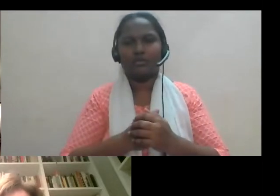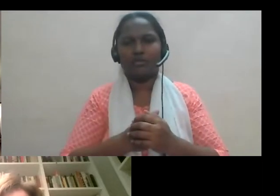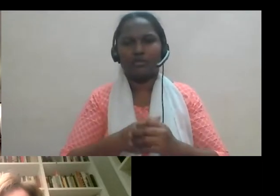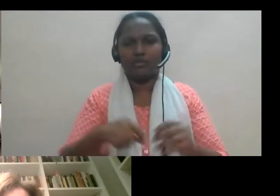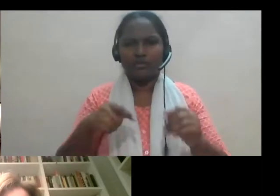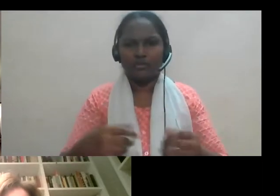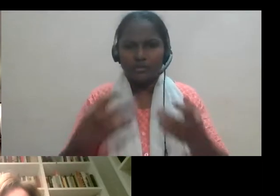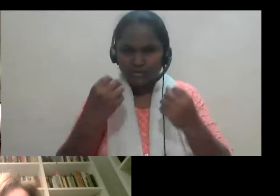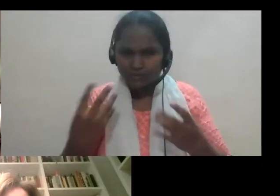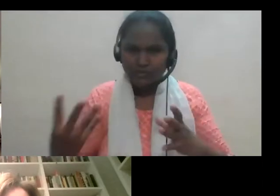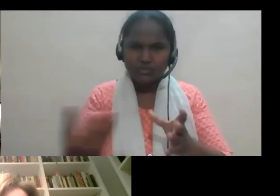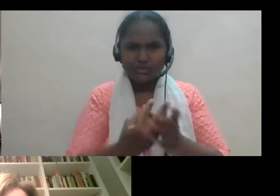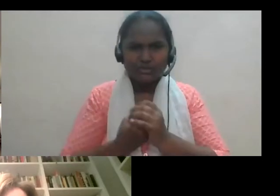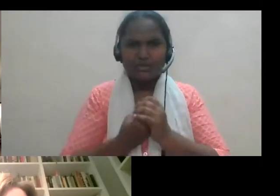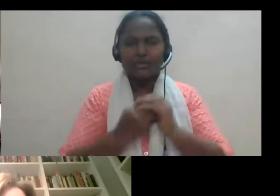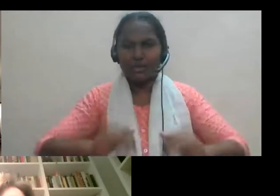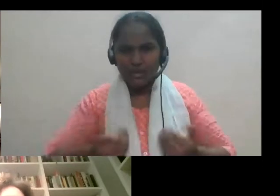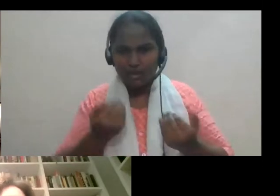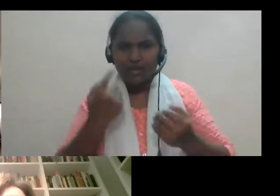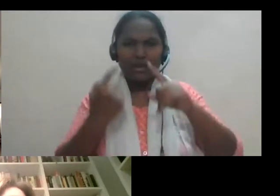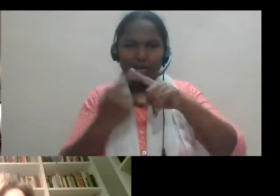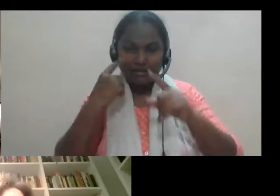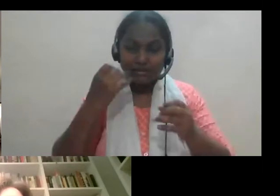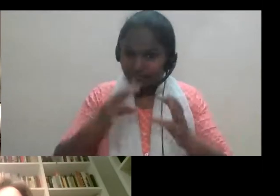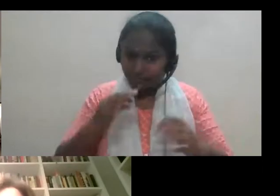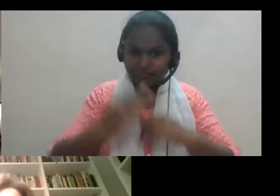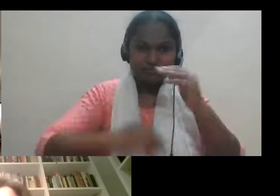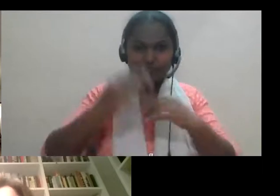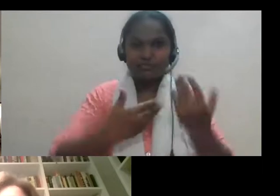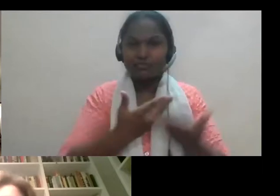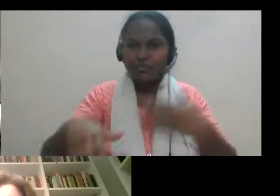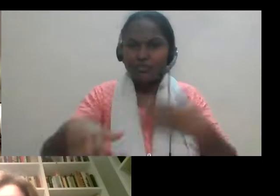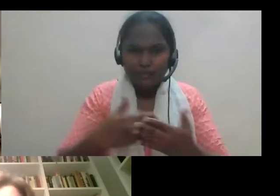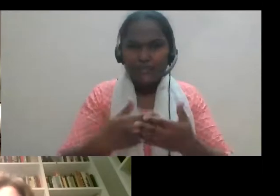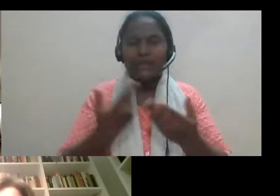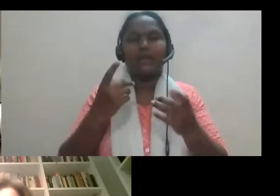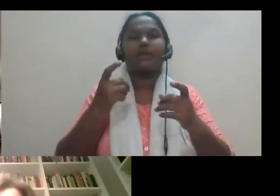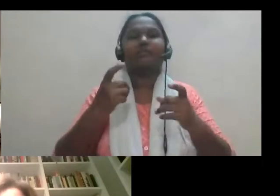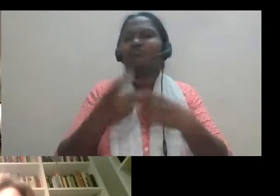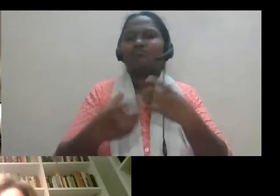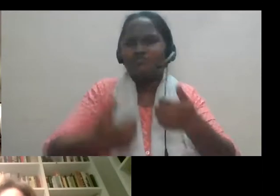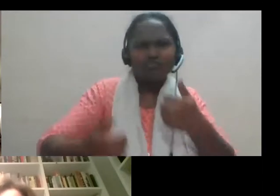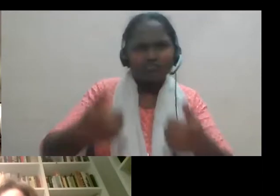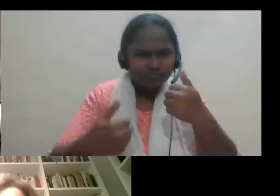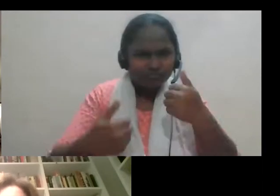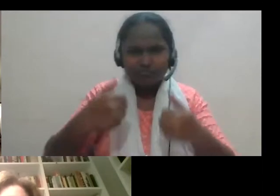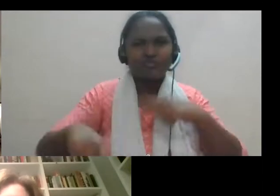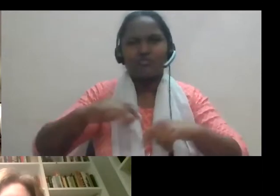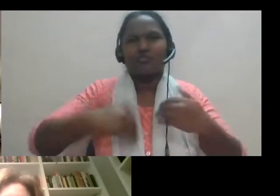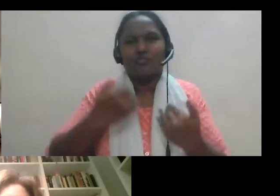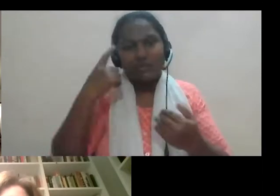has come together, and how the artists have really built upon all these very complicated and